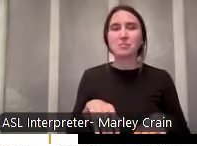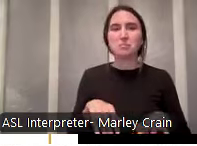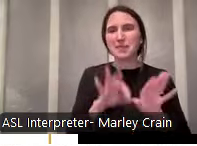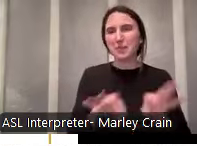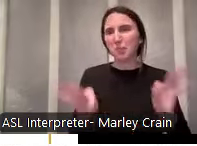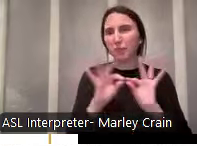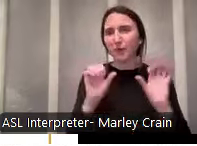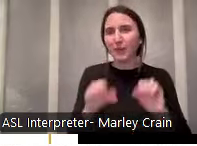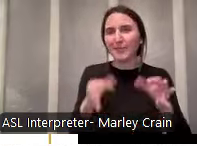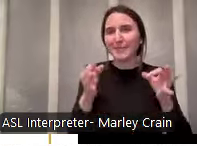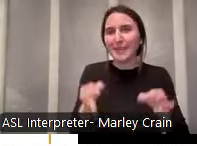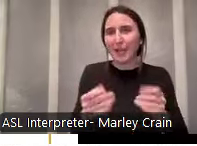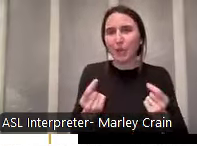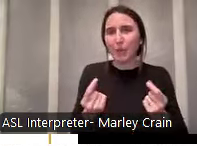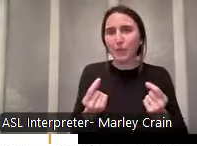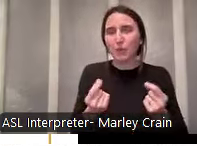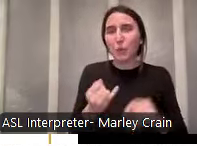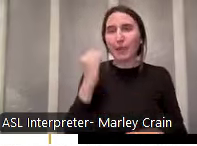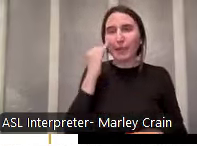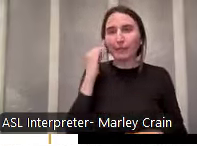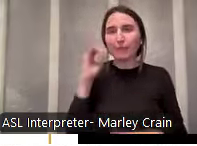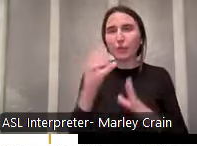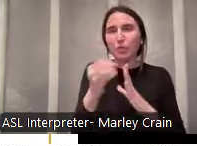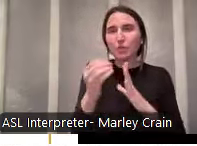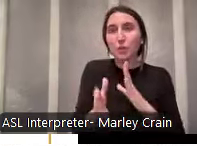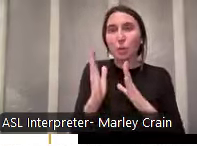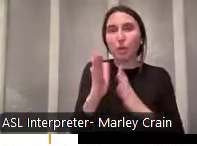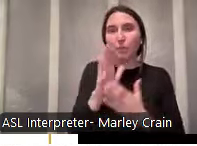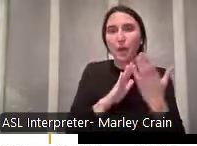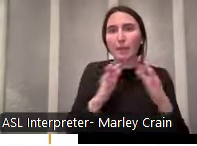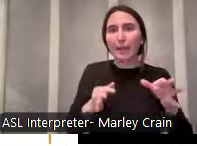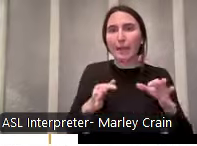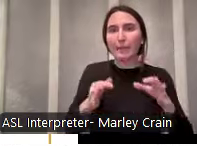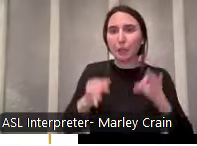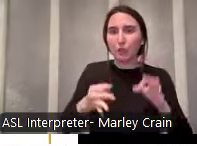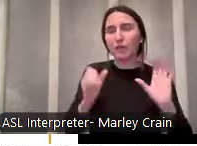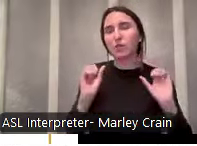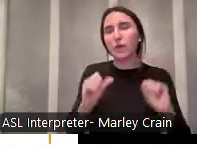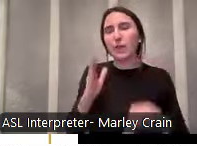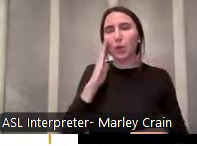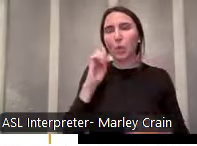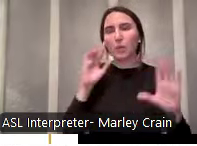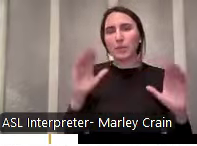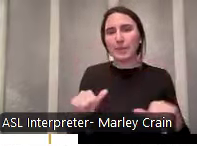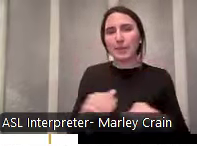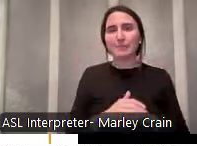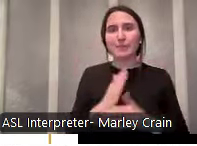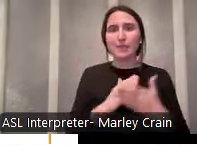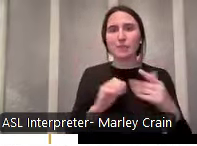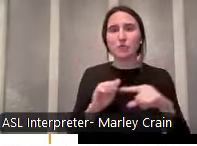is facing suspension hearings. And we do have trainings and materials on that. But these are the things to keep in